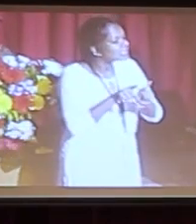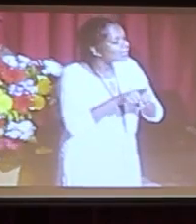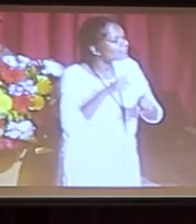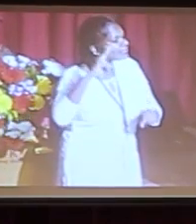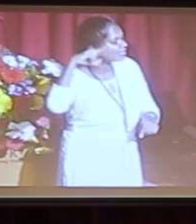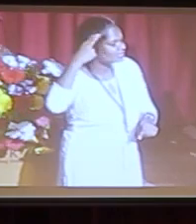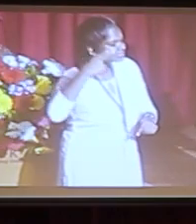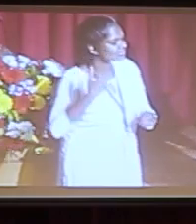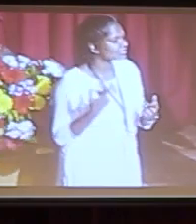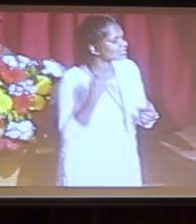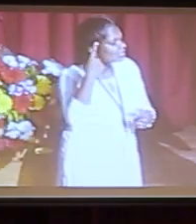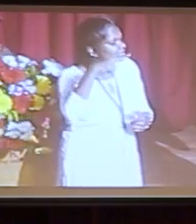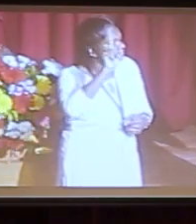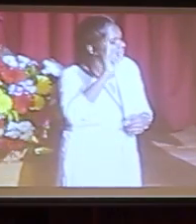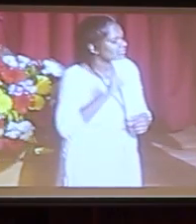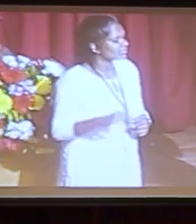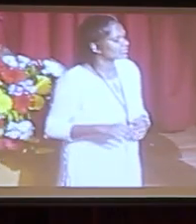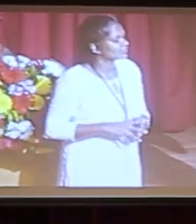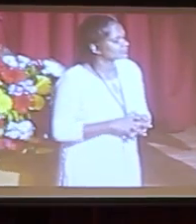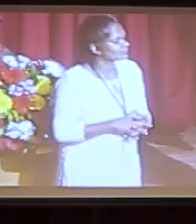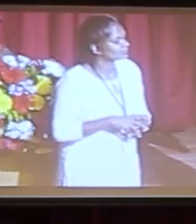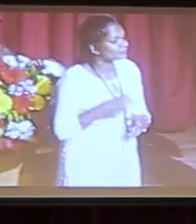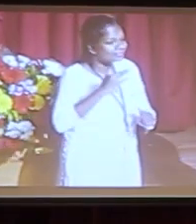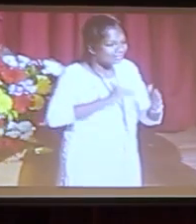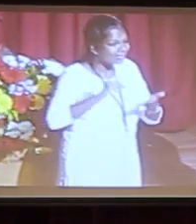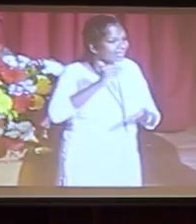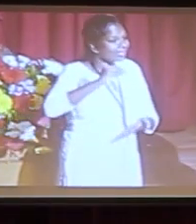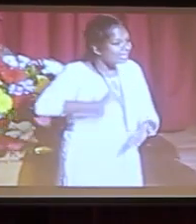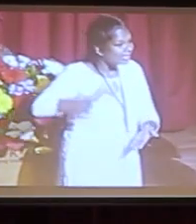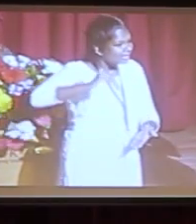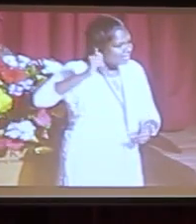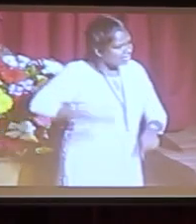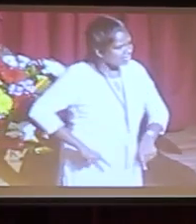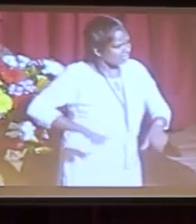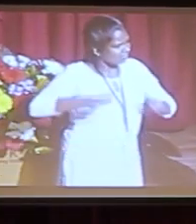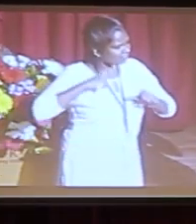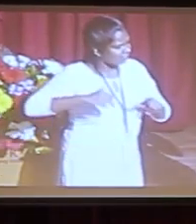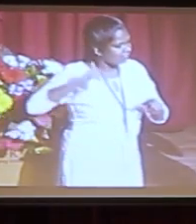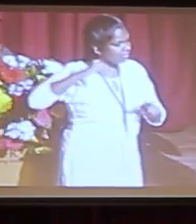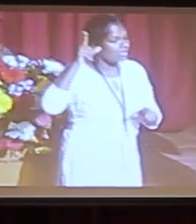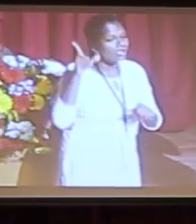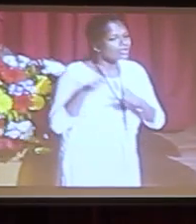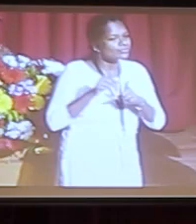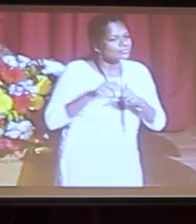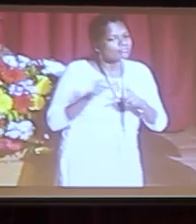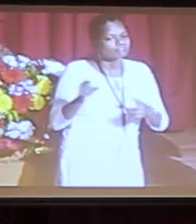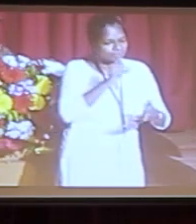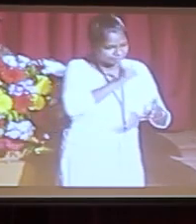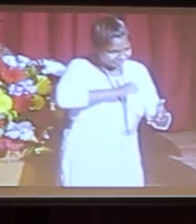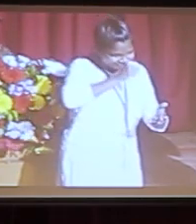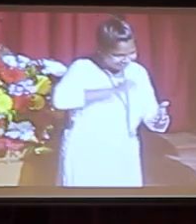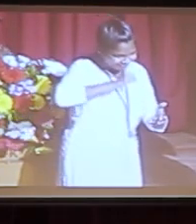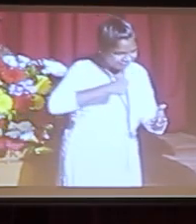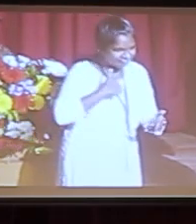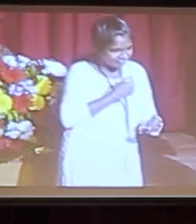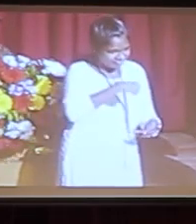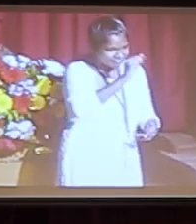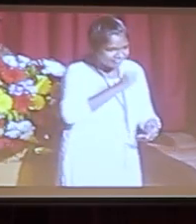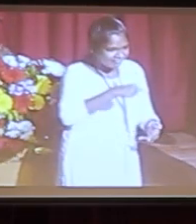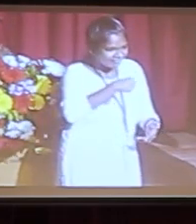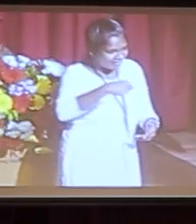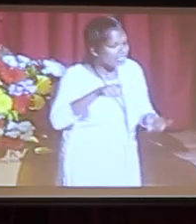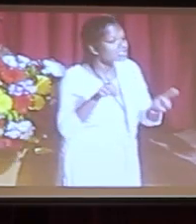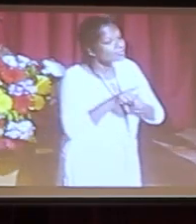reason that after he grows up in his life, he will have to do his signature for a